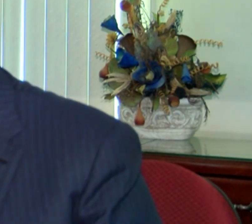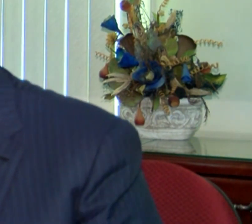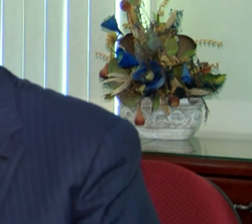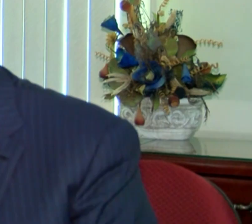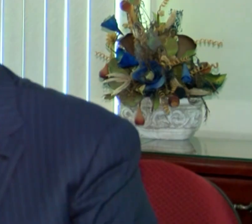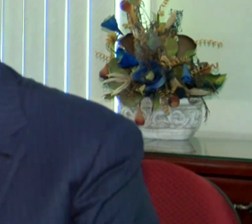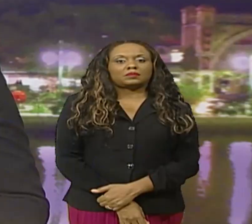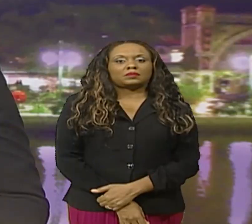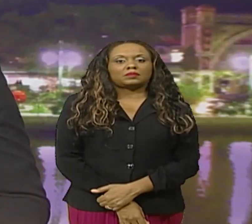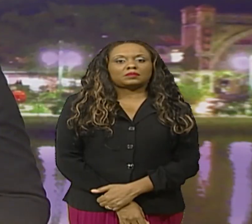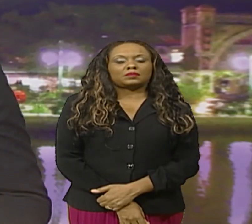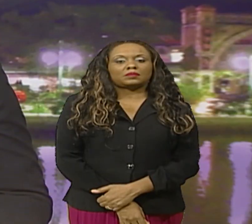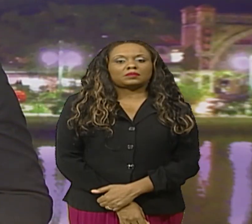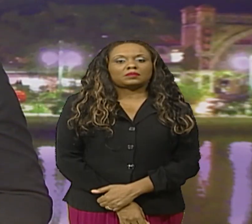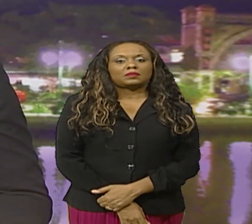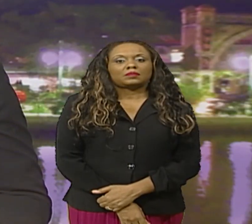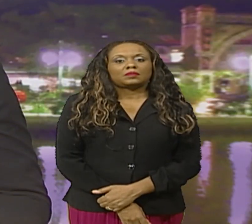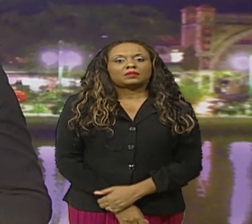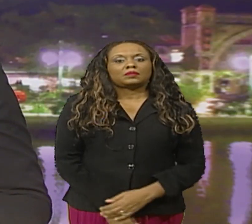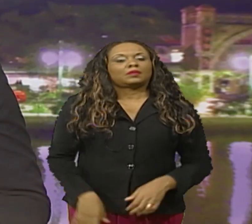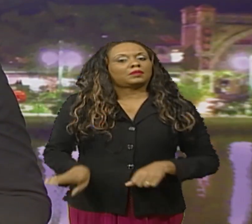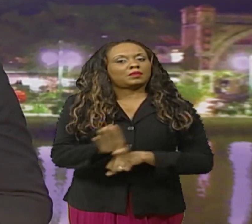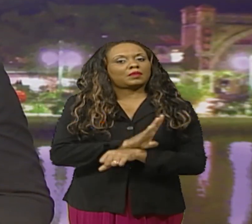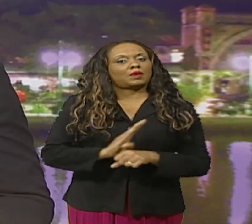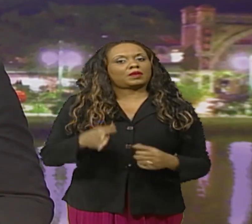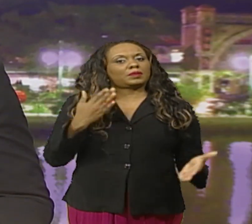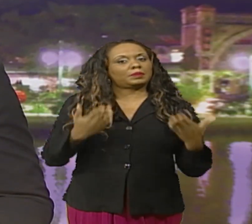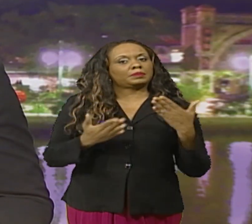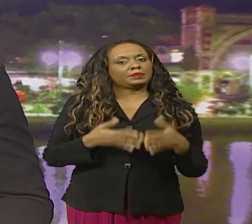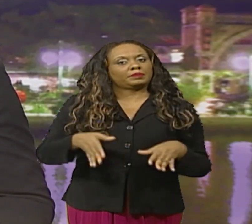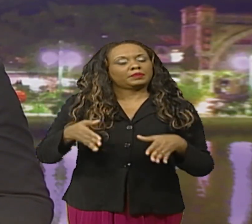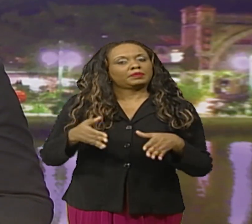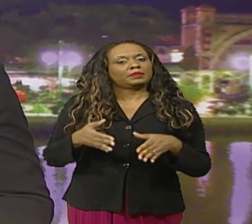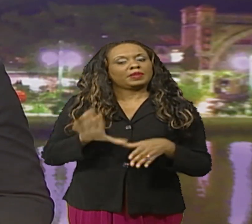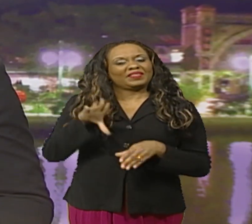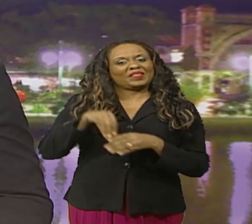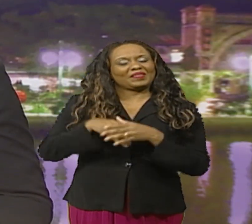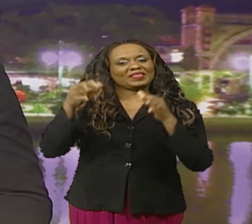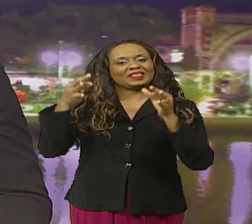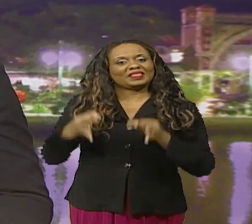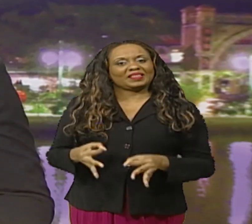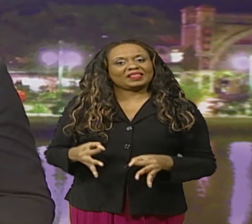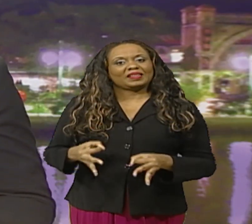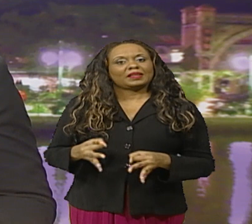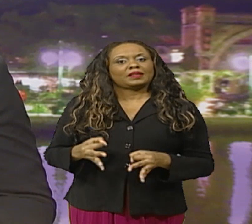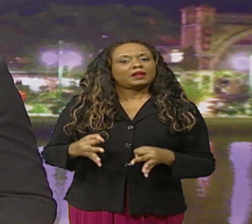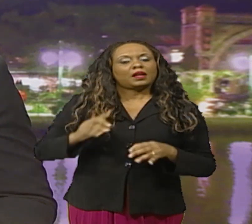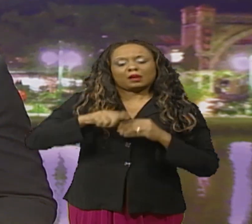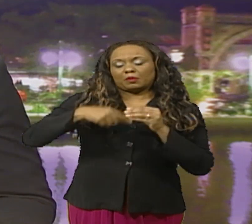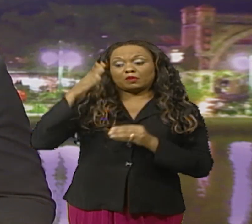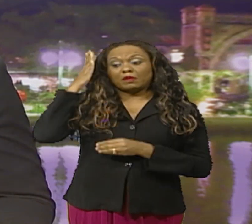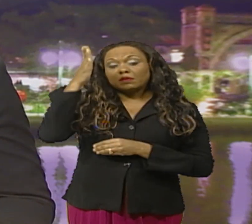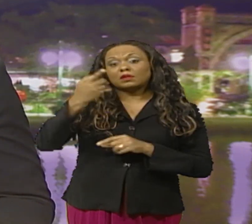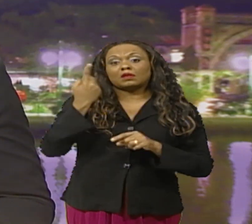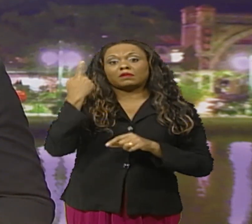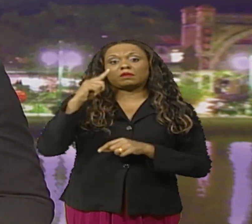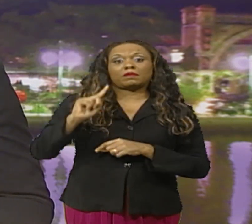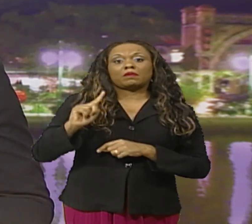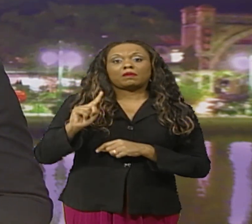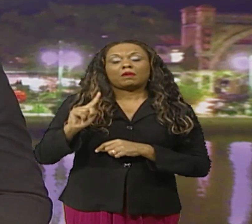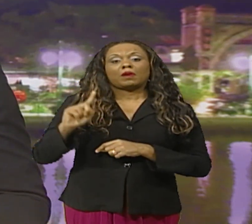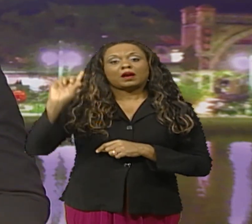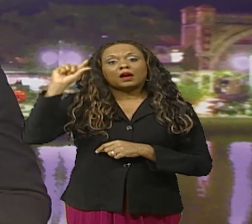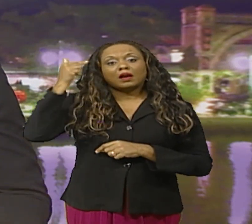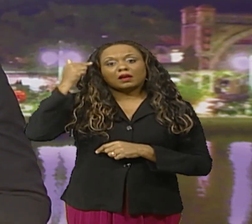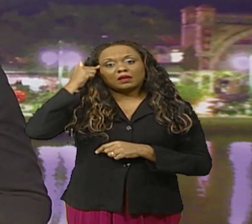success. Well, Barbadians could determine the future of several state-owned enterprises. More than 5,000